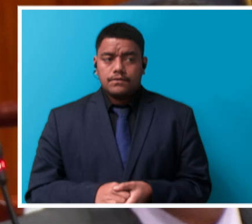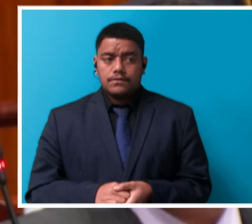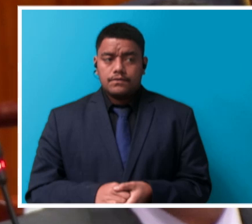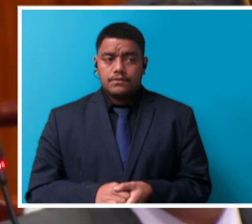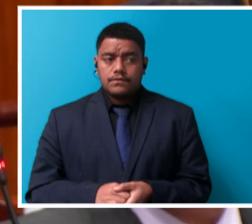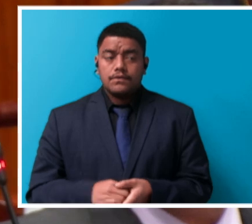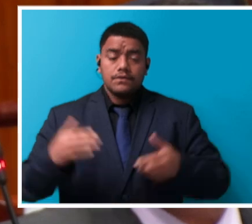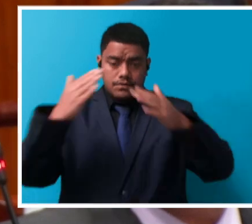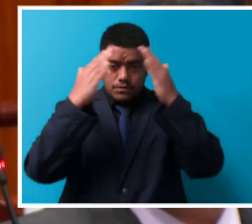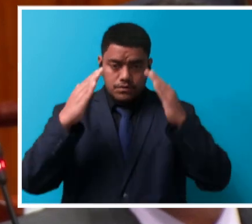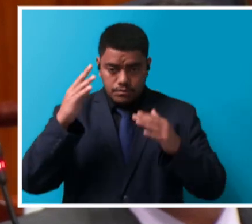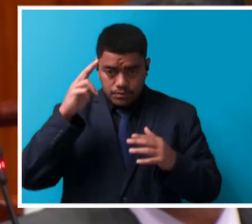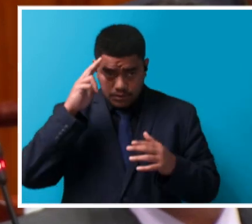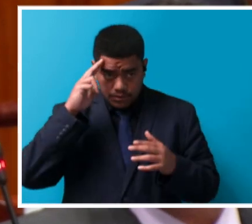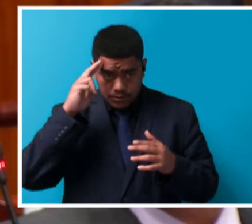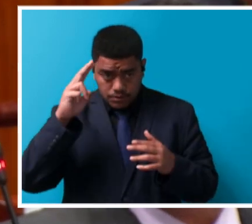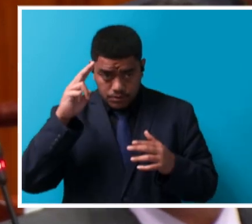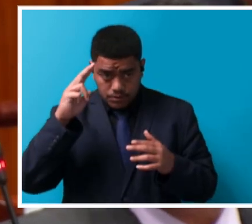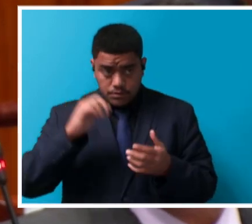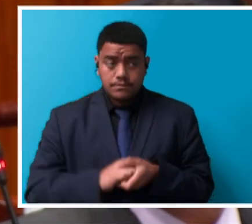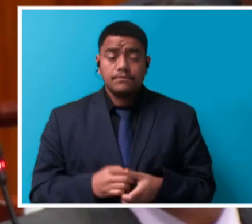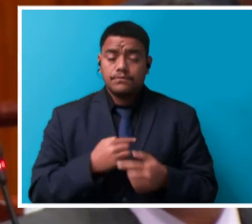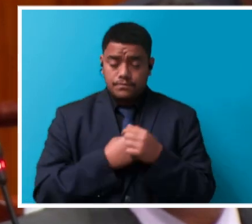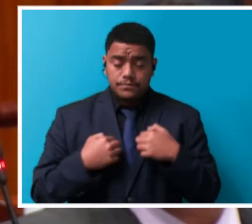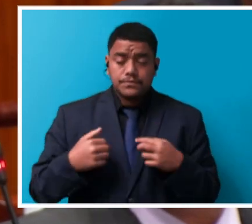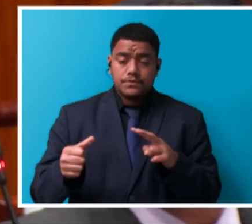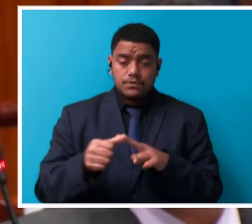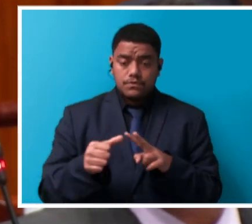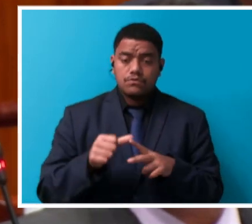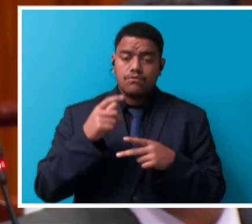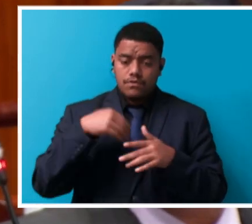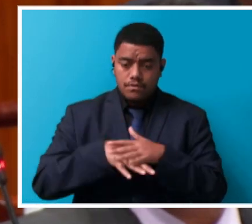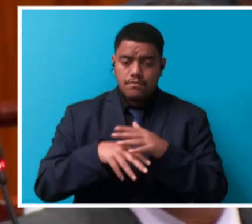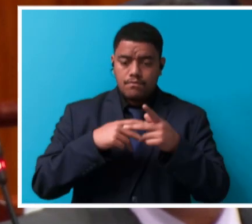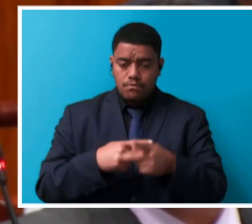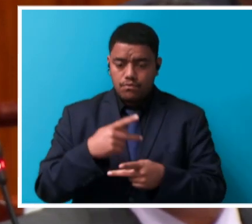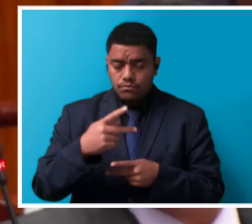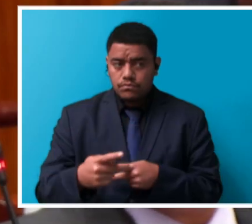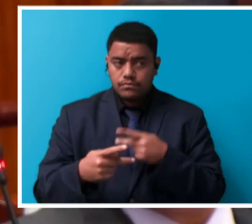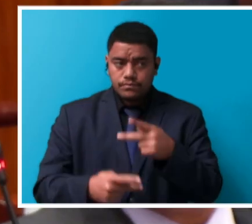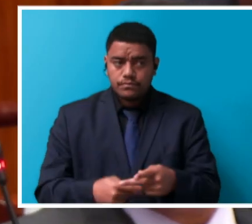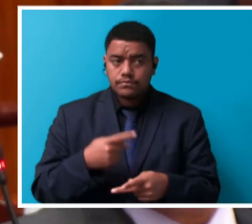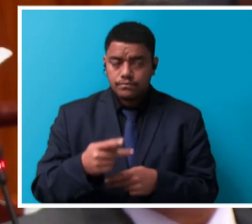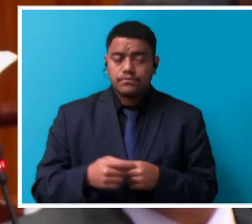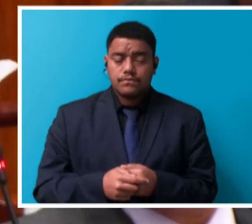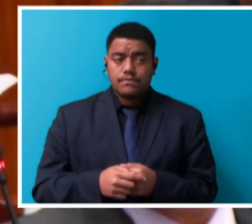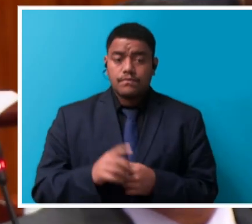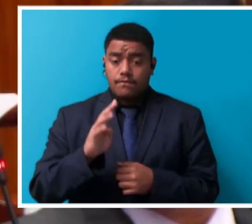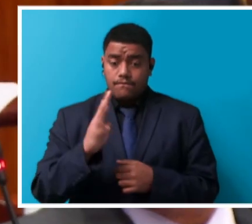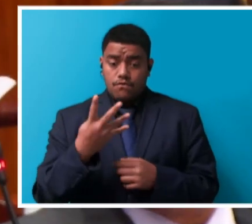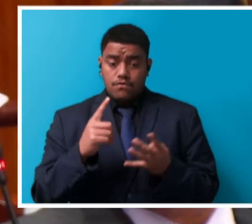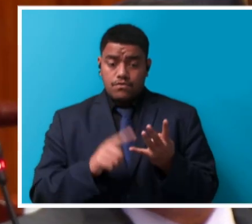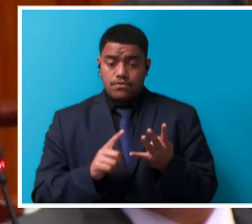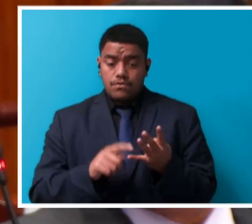Mr. Speaker, sir, we are also in the process of, I've stated earlier that the 4th one will be